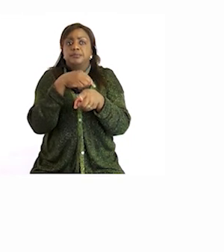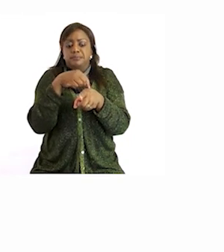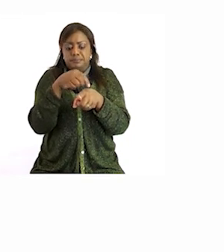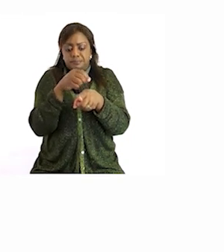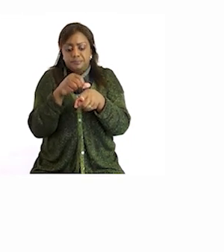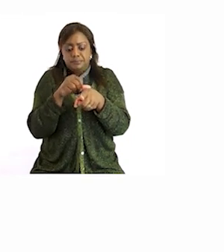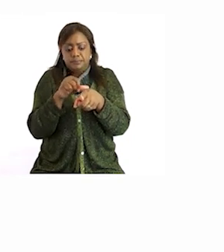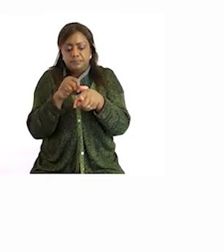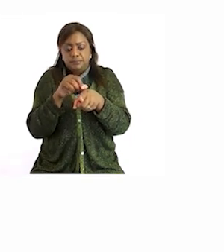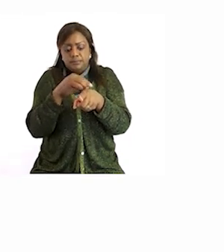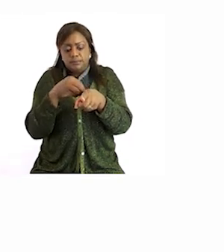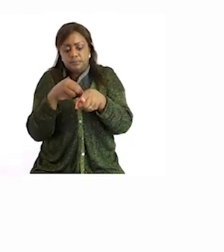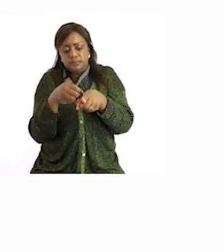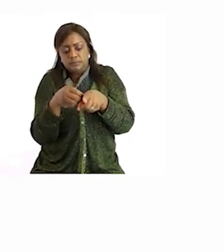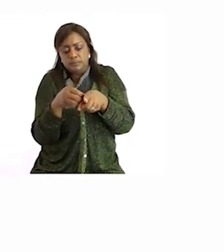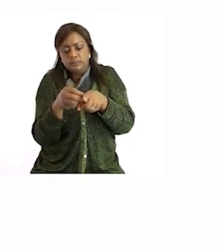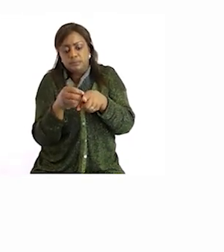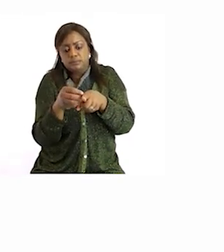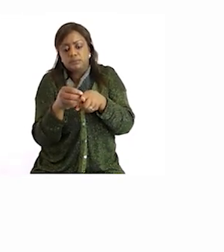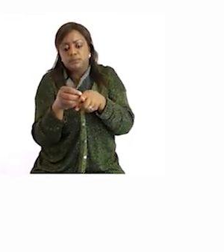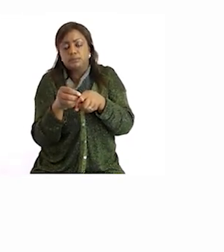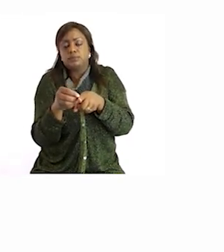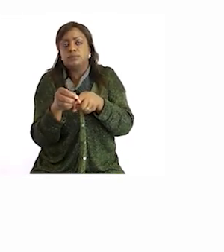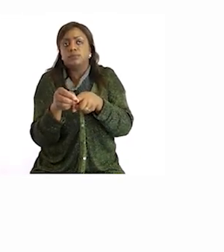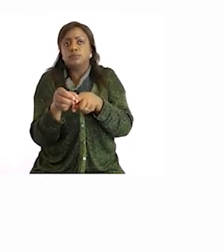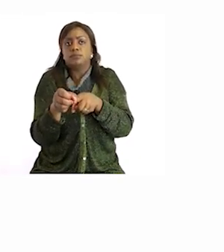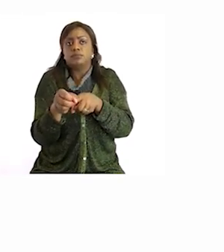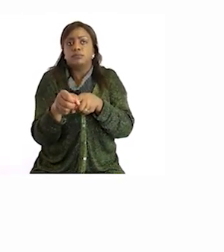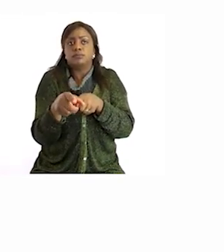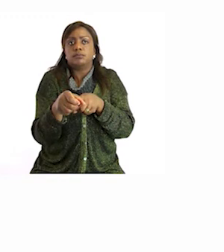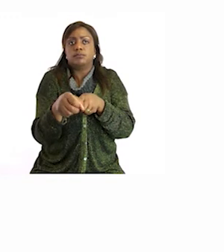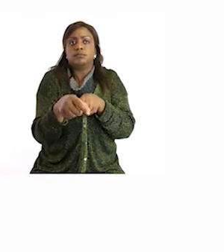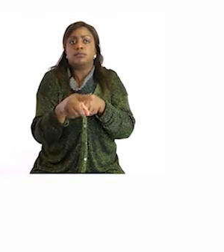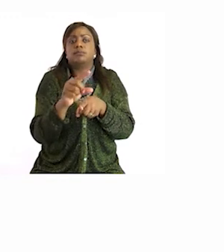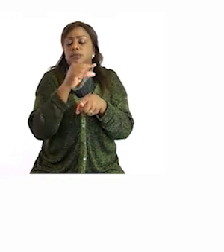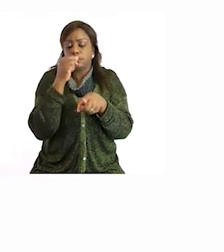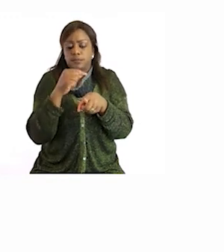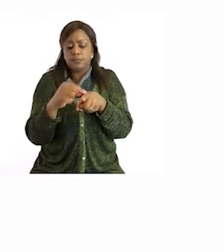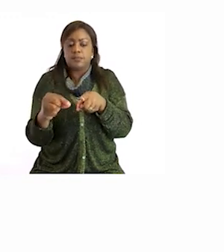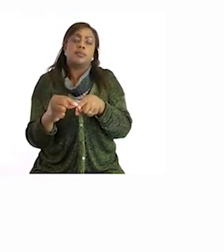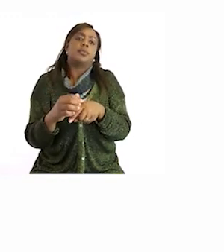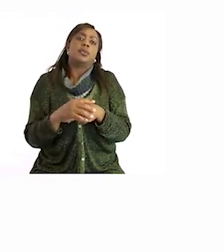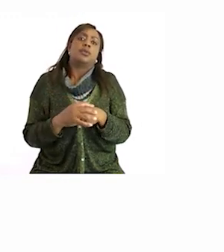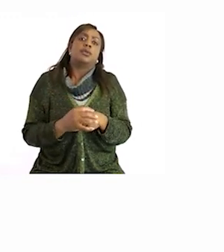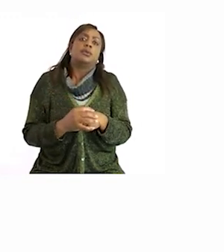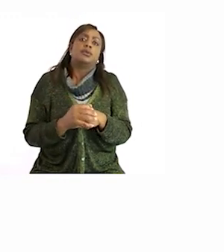cells. And all these contents will exit the male's body through the urethra